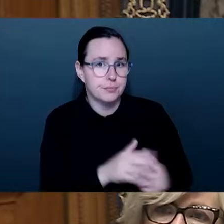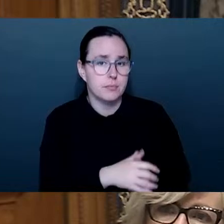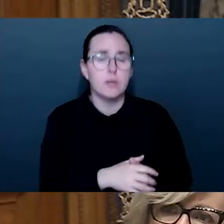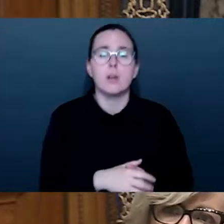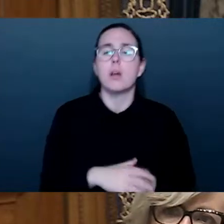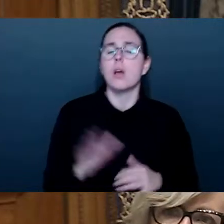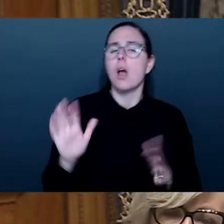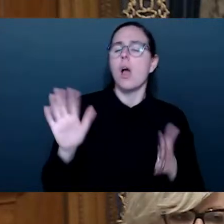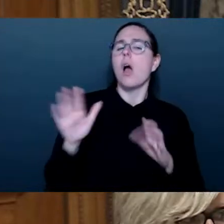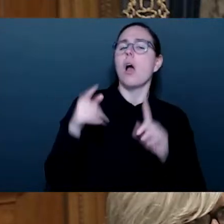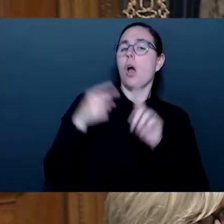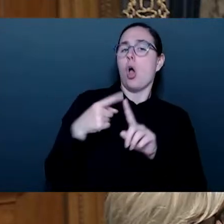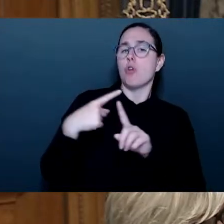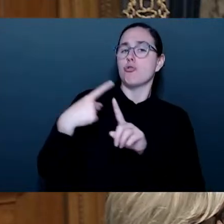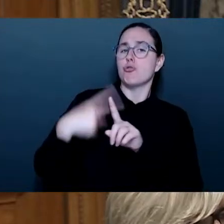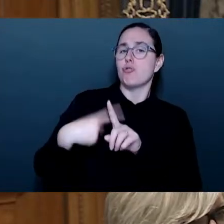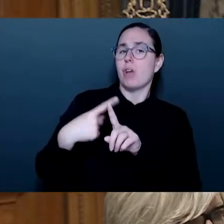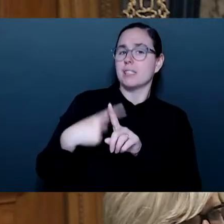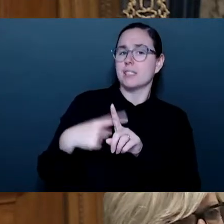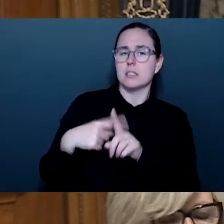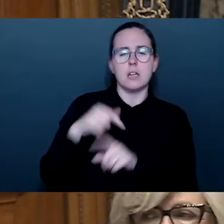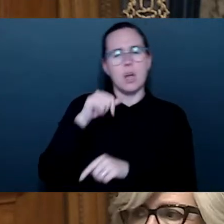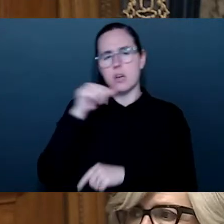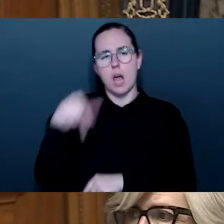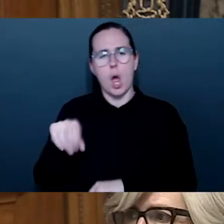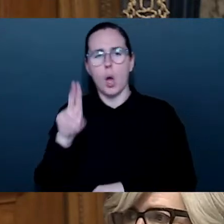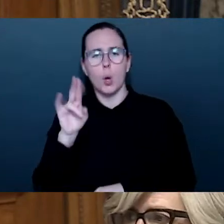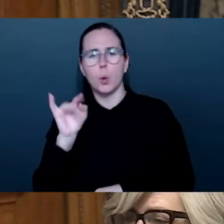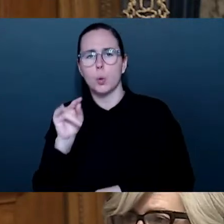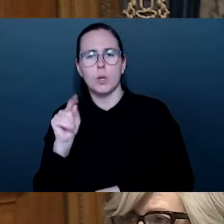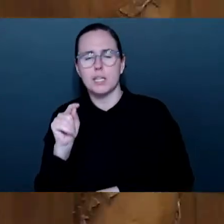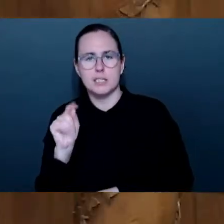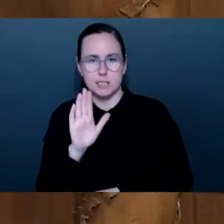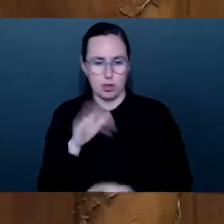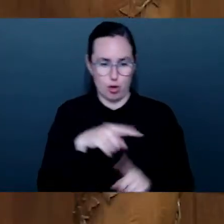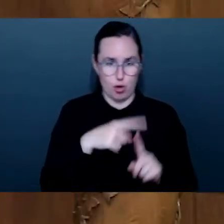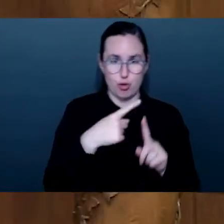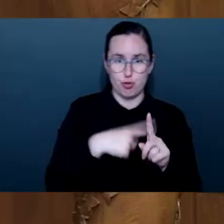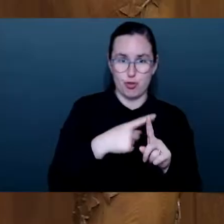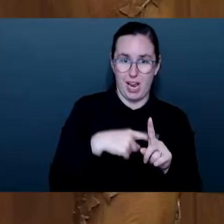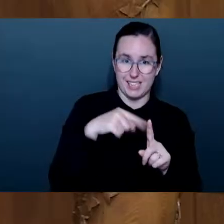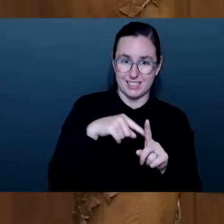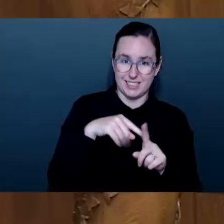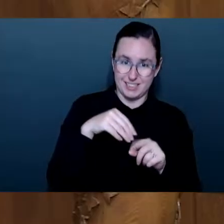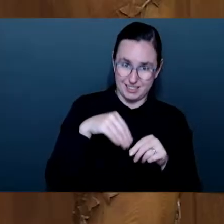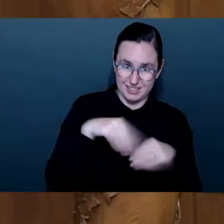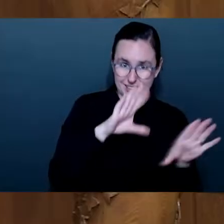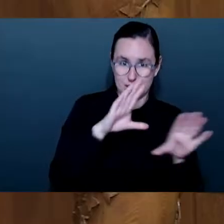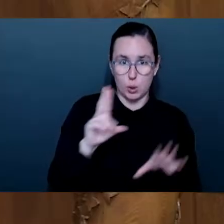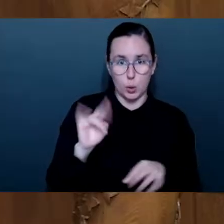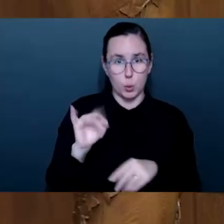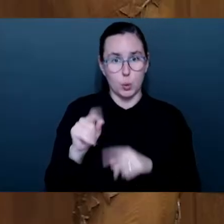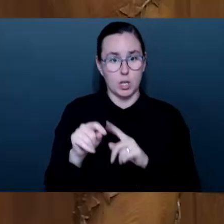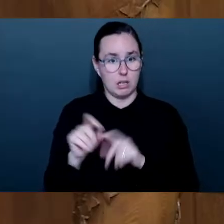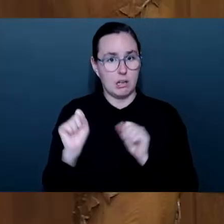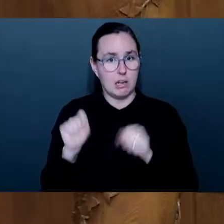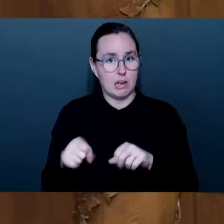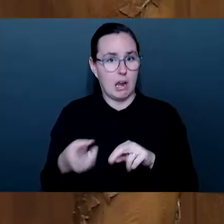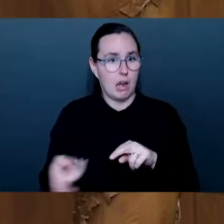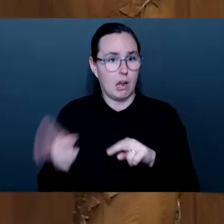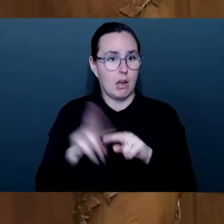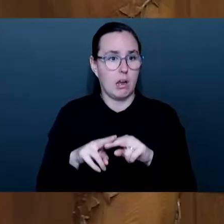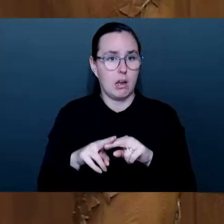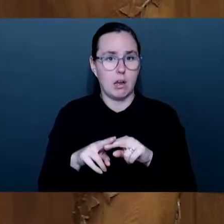as they want when a tenant moves out. Member, thank you. I think the issue is already in front of the